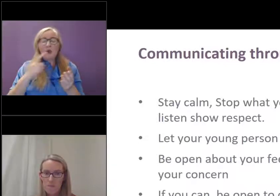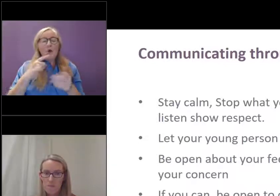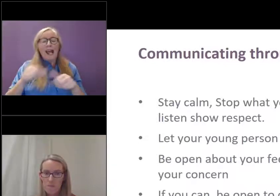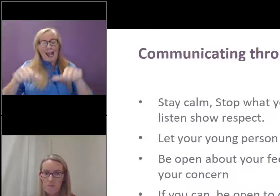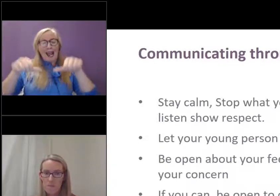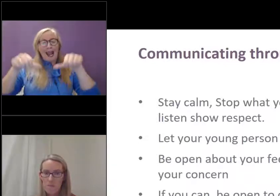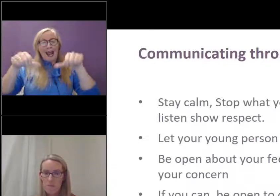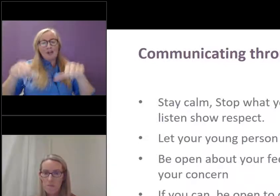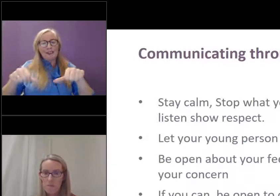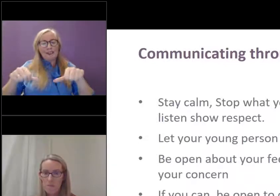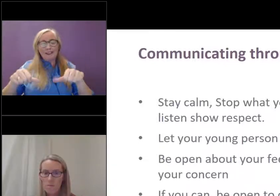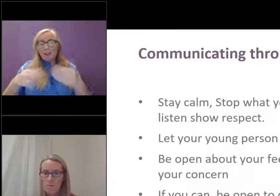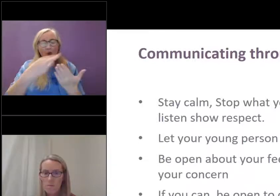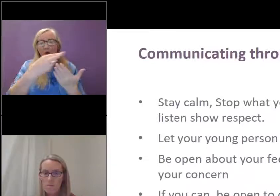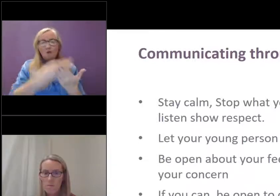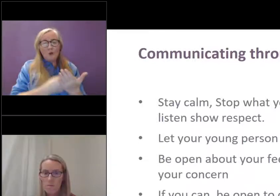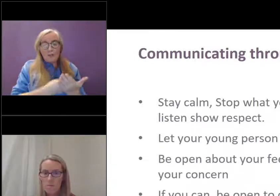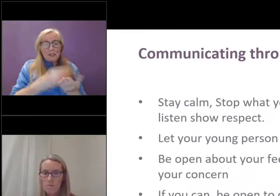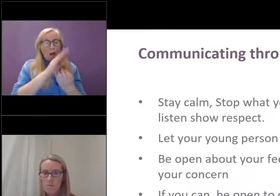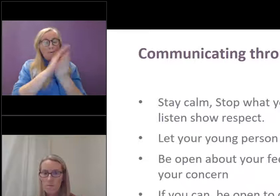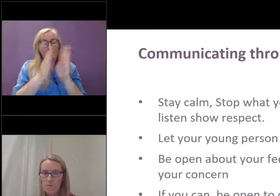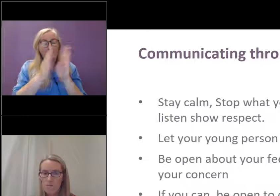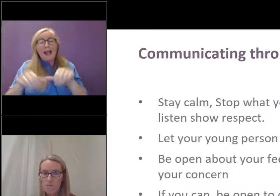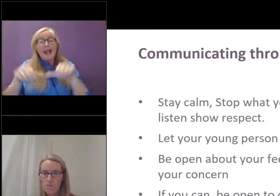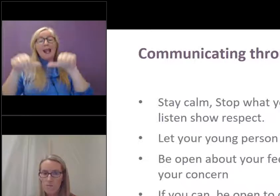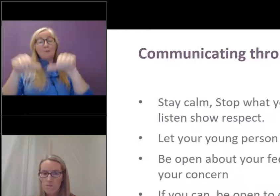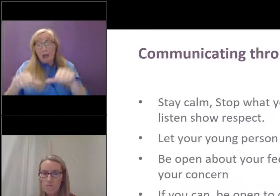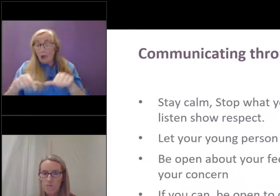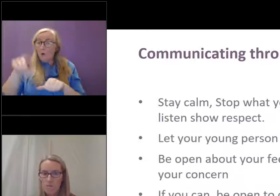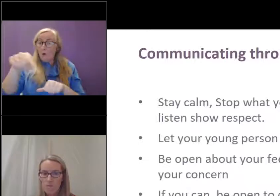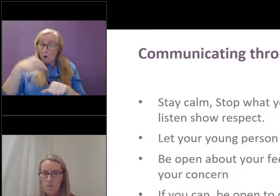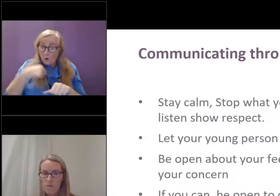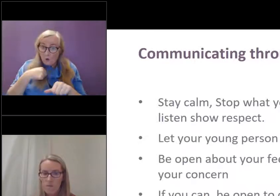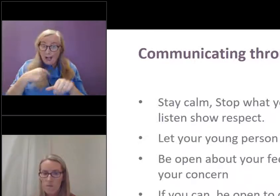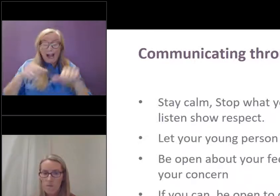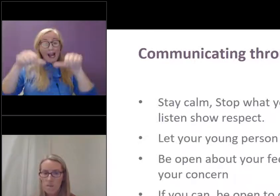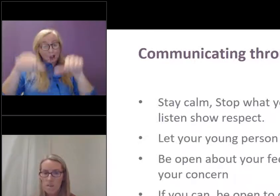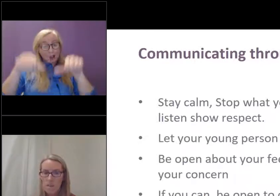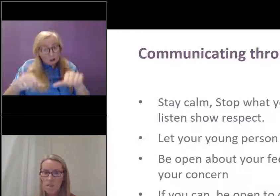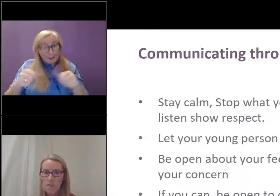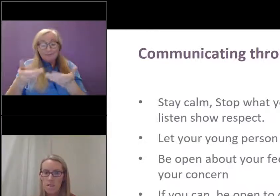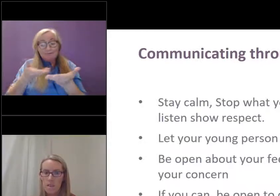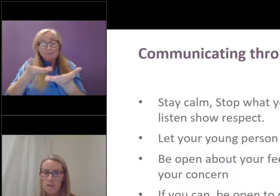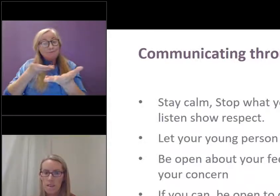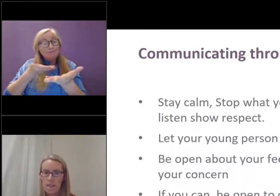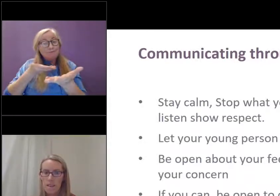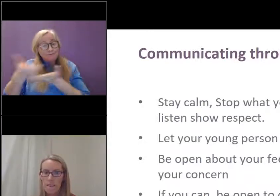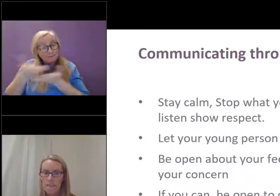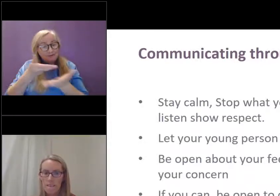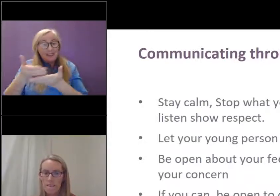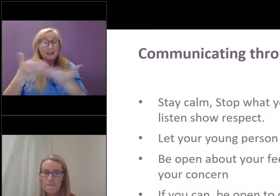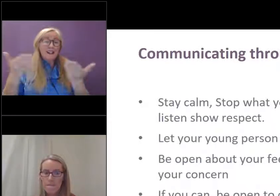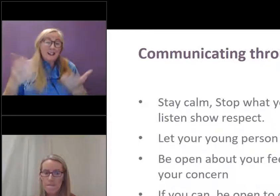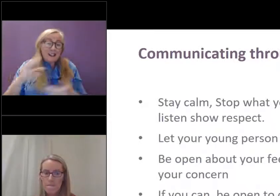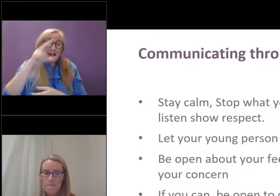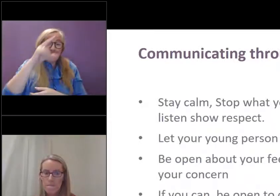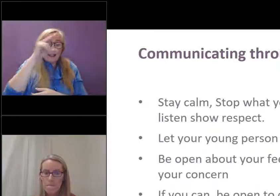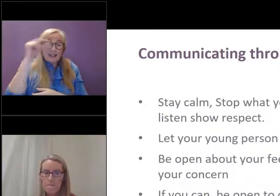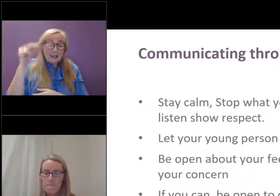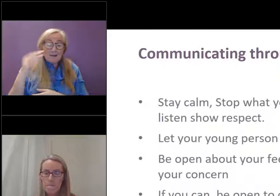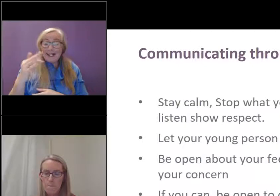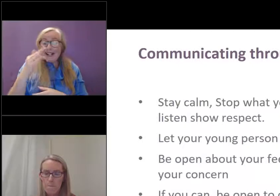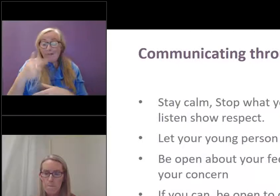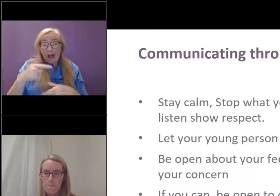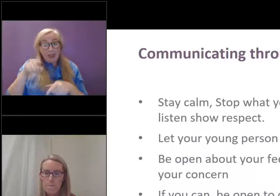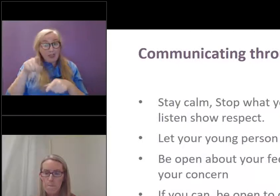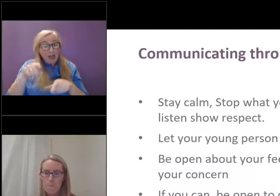that you have worked this out together, and this is the agreement that you have come upon. And if, for example, that agreement is broke, what might